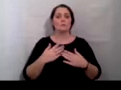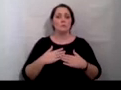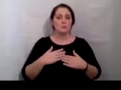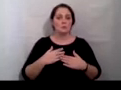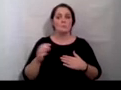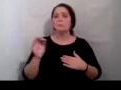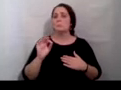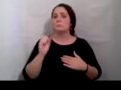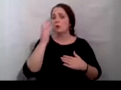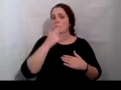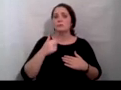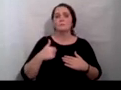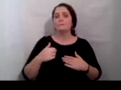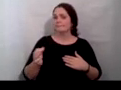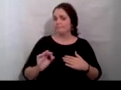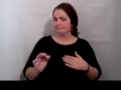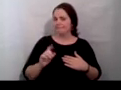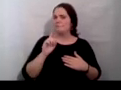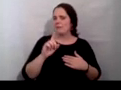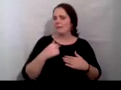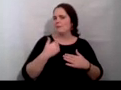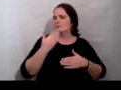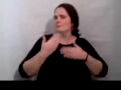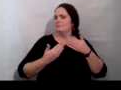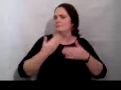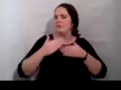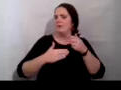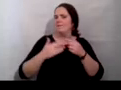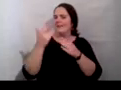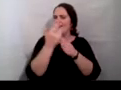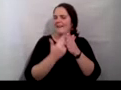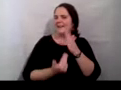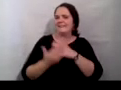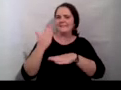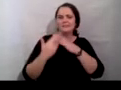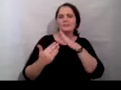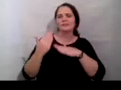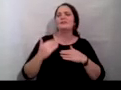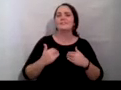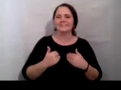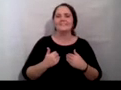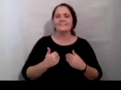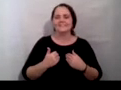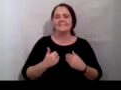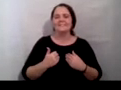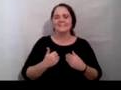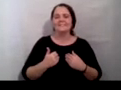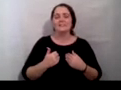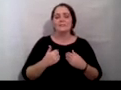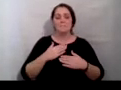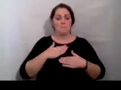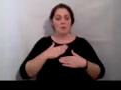I'm a non-Indigenous art historian, so I do not bring an Indigenous perspective to this